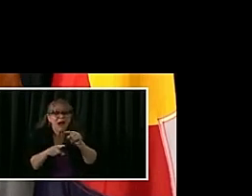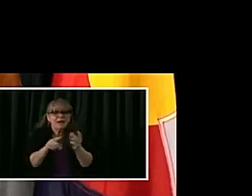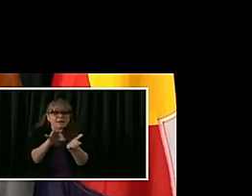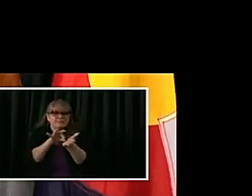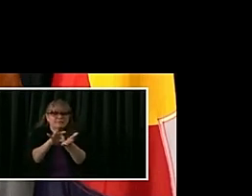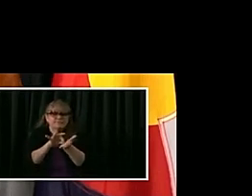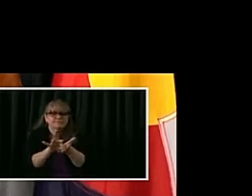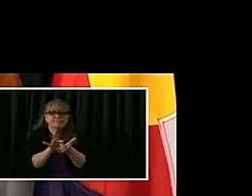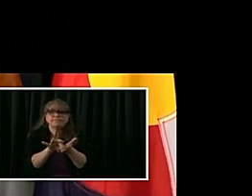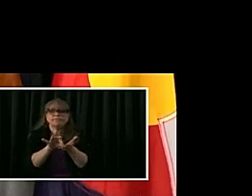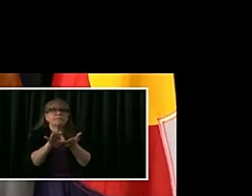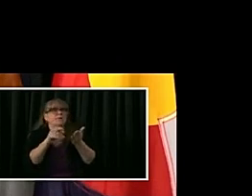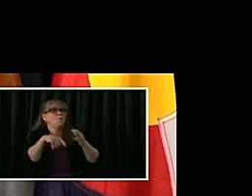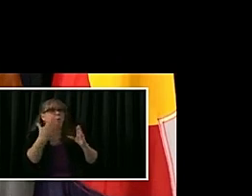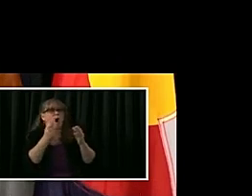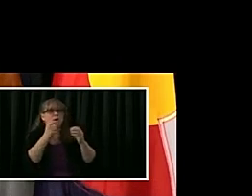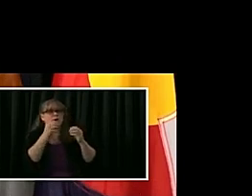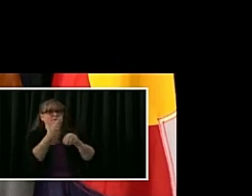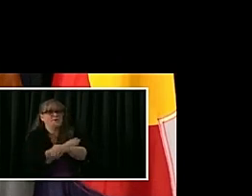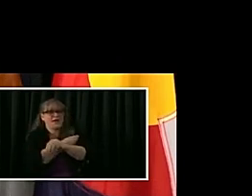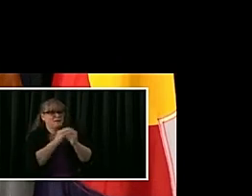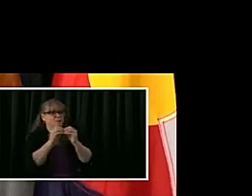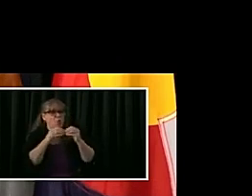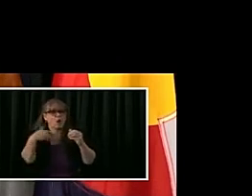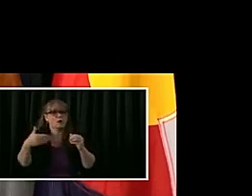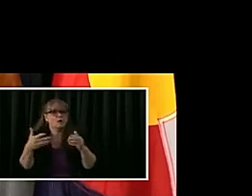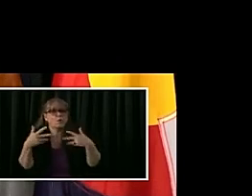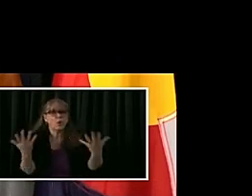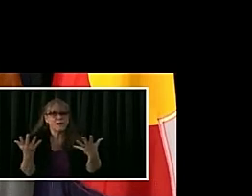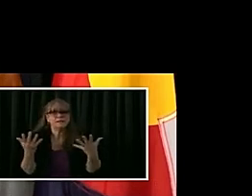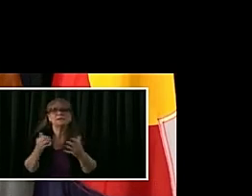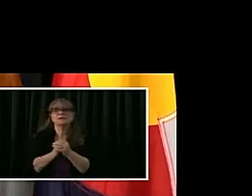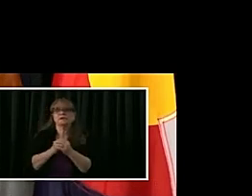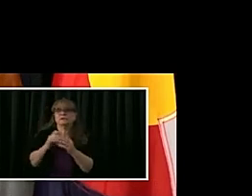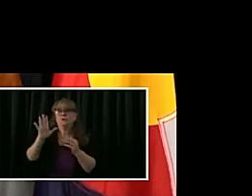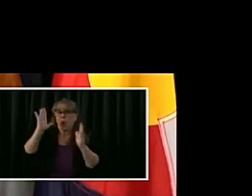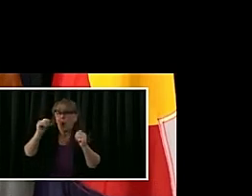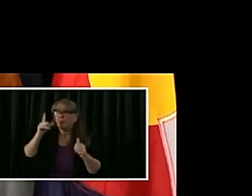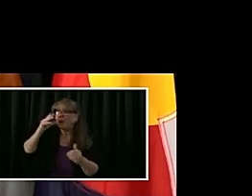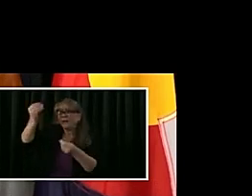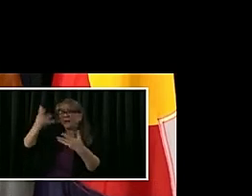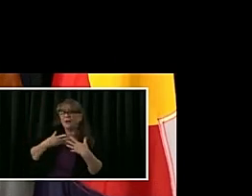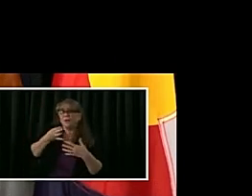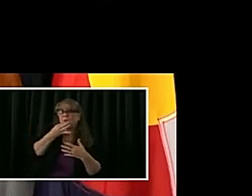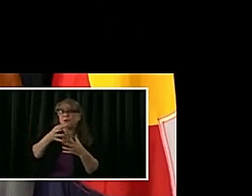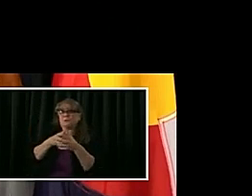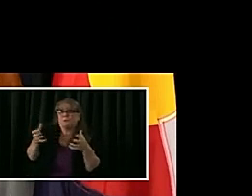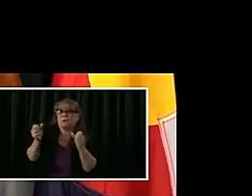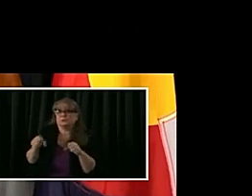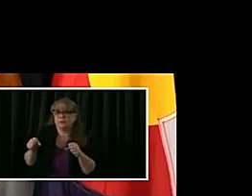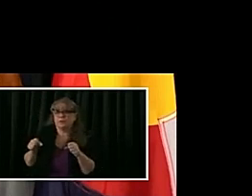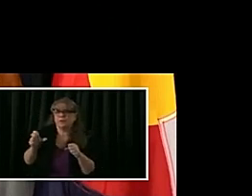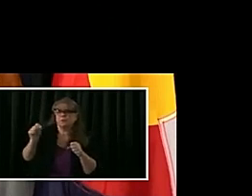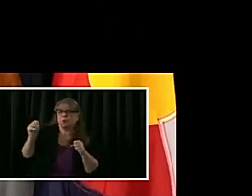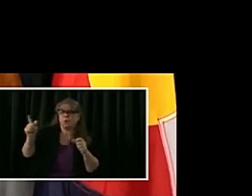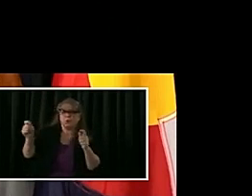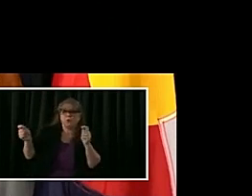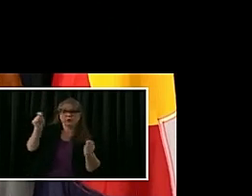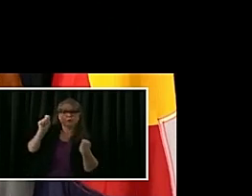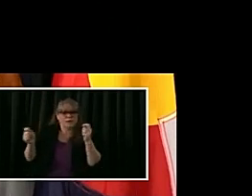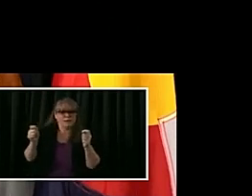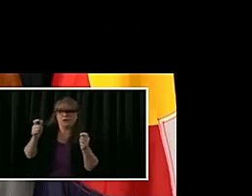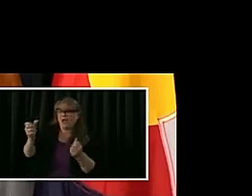yet. We hope to be updated soon with what that might be, and we will adjust our plans accordingly. As I said, we have the ability to deploy